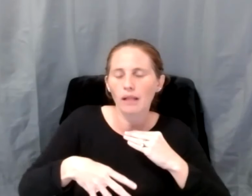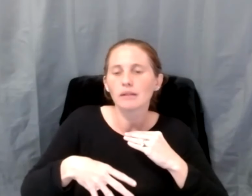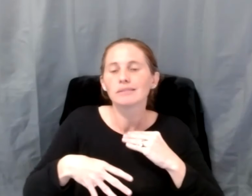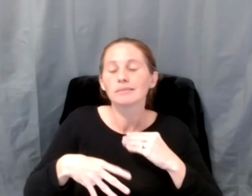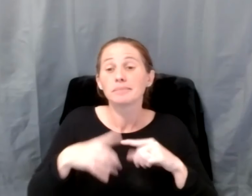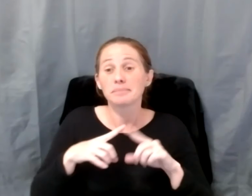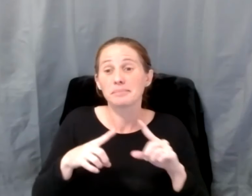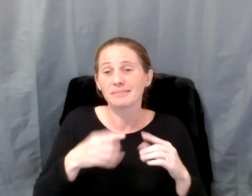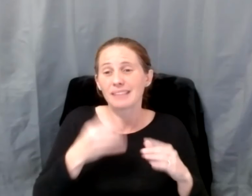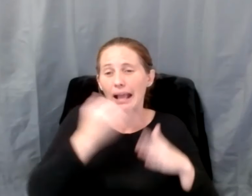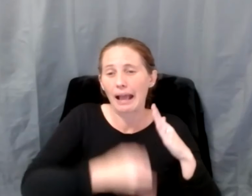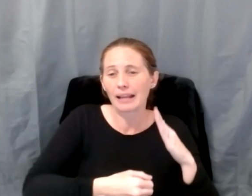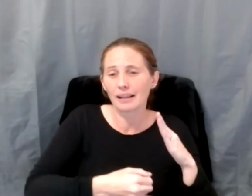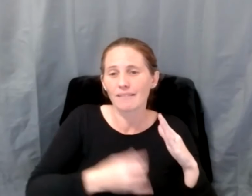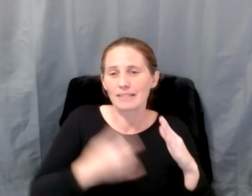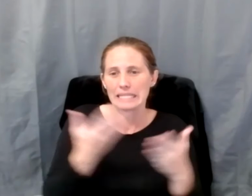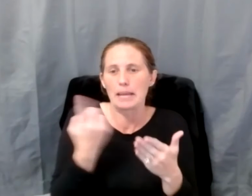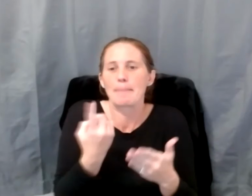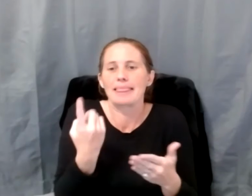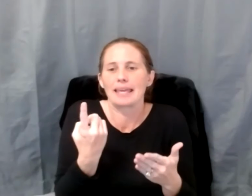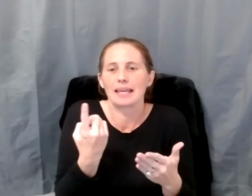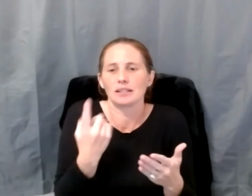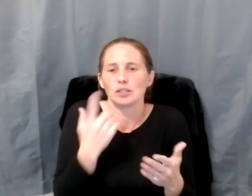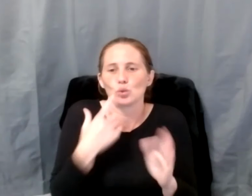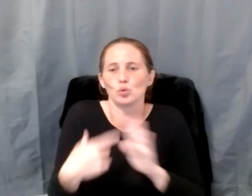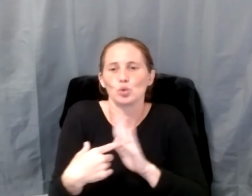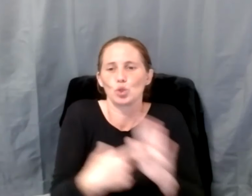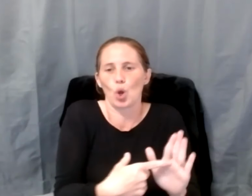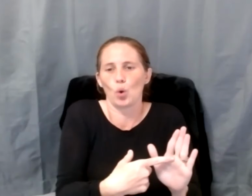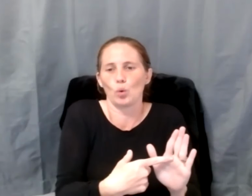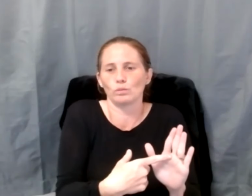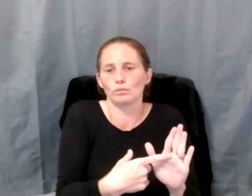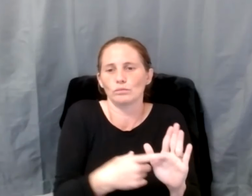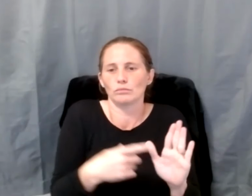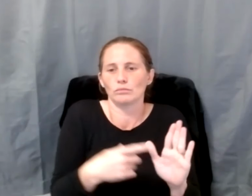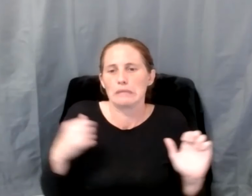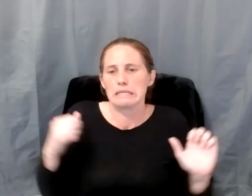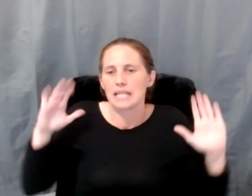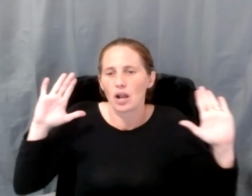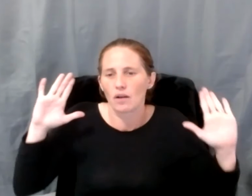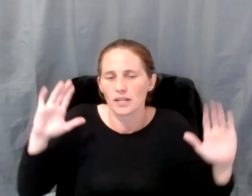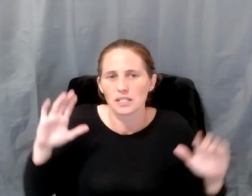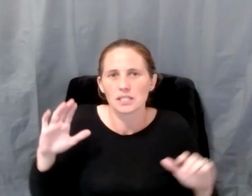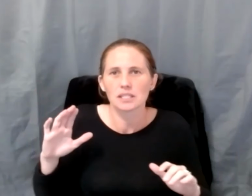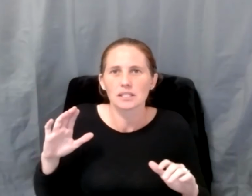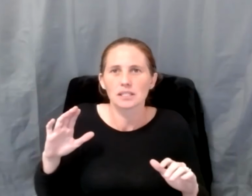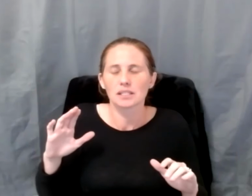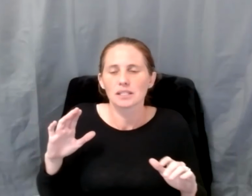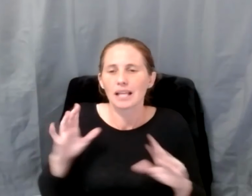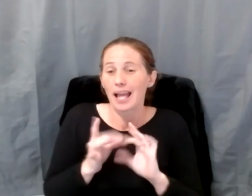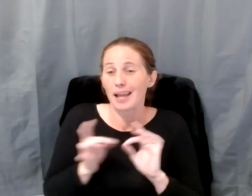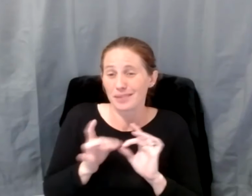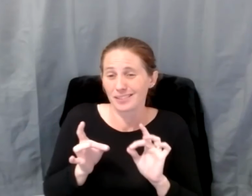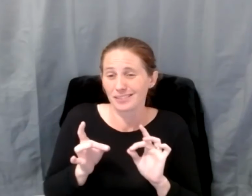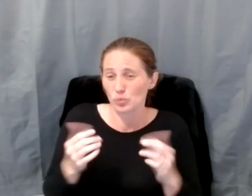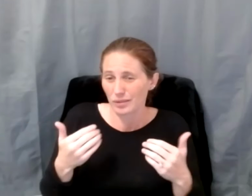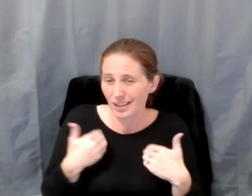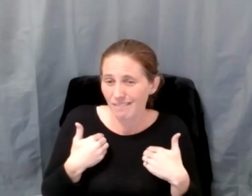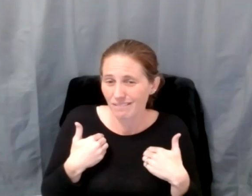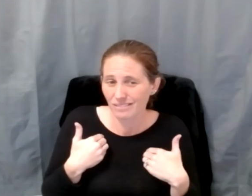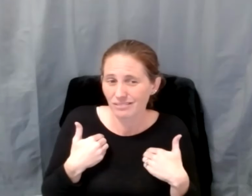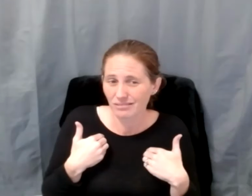the, the cutting of a, of a thing as a form of sacrifice. So, although we don't, I mean, um, as I mentioned to you, we do have